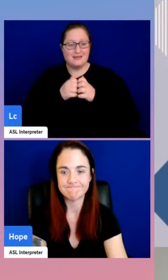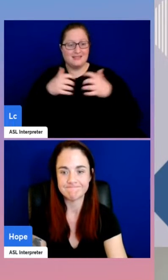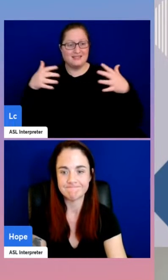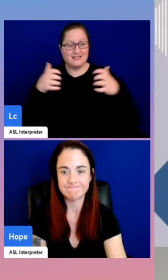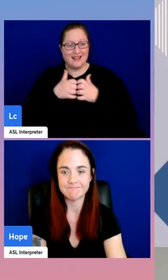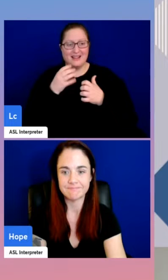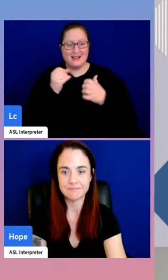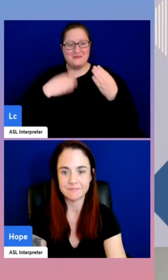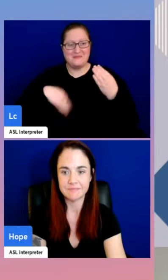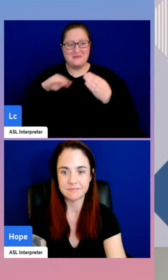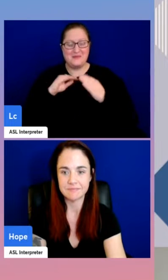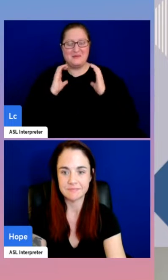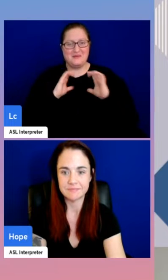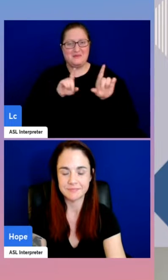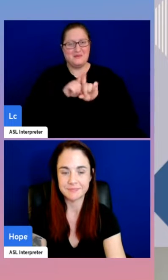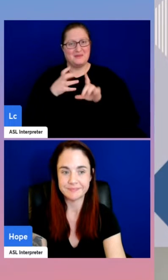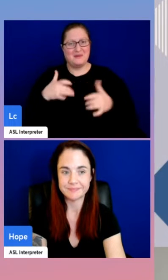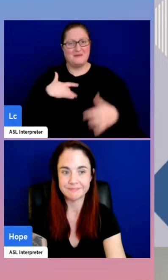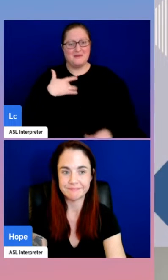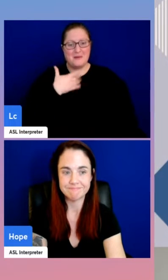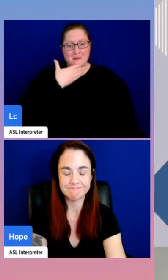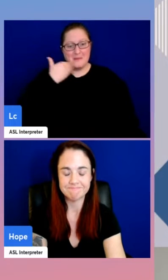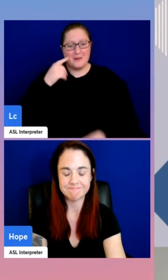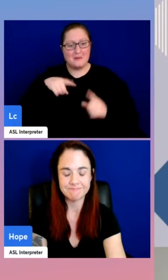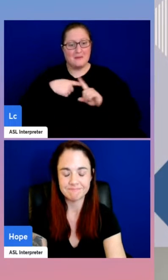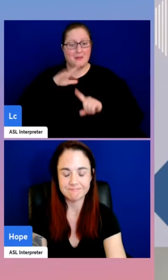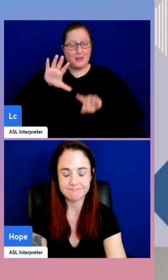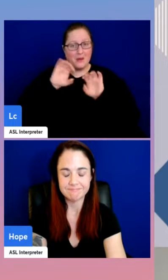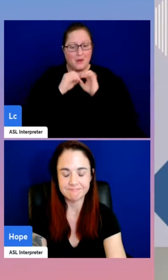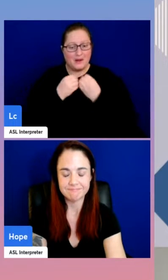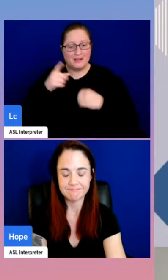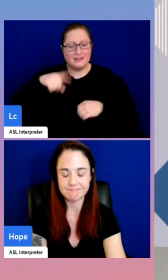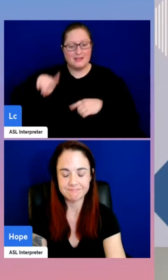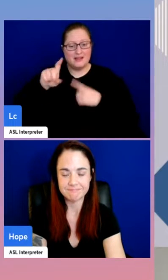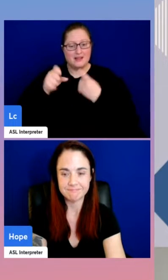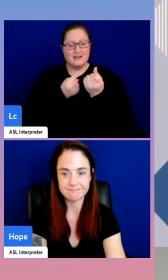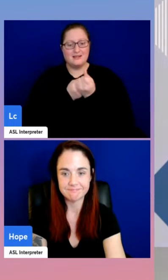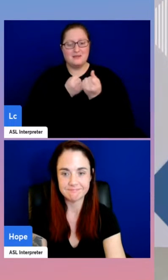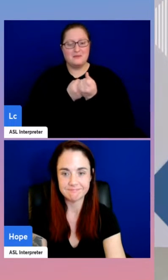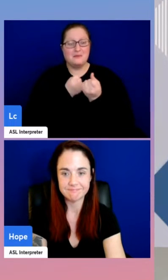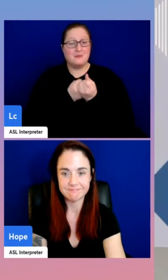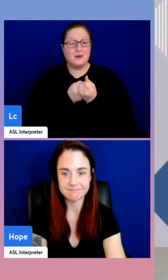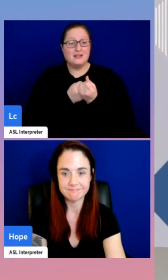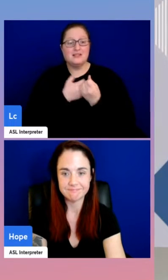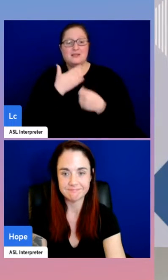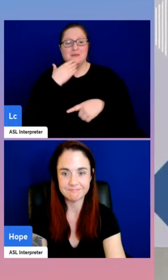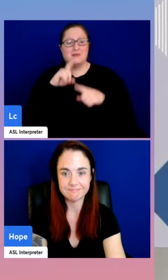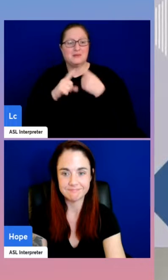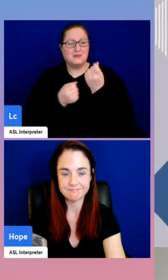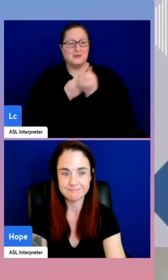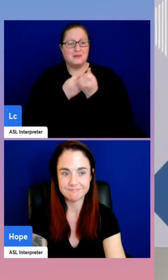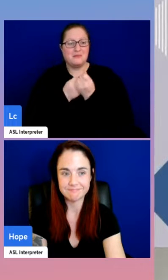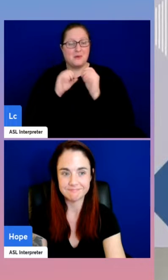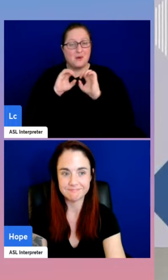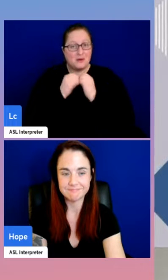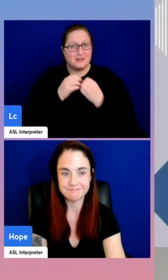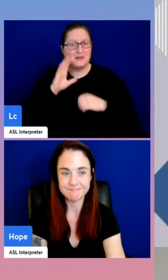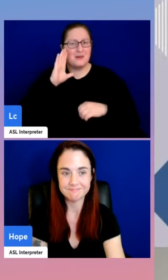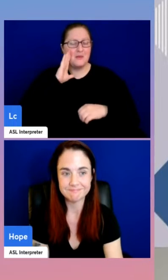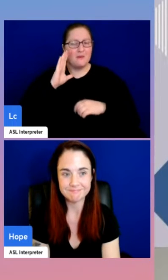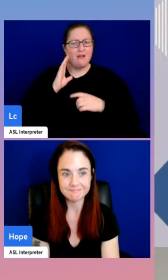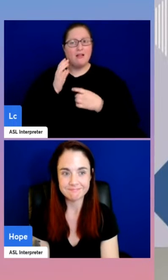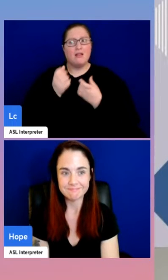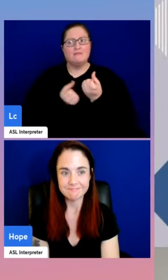Consumers also want to feel better about the organizations that they support, because it's definitely better to support an organization that promotes